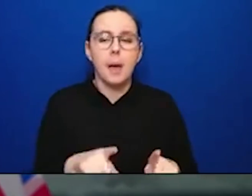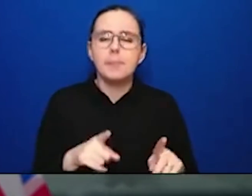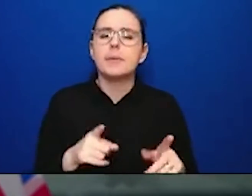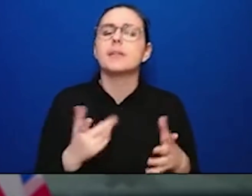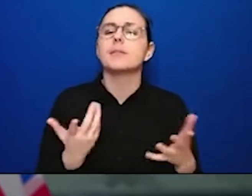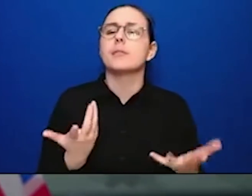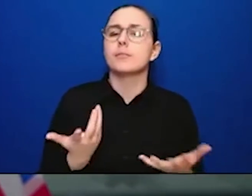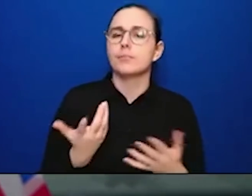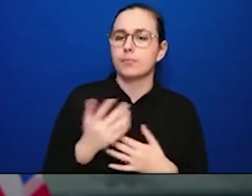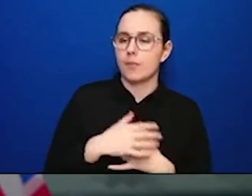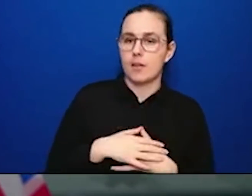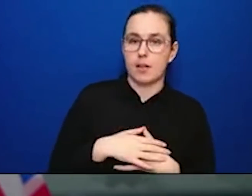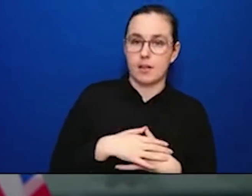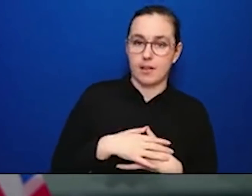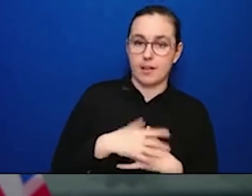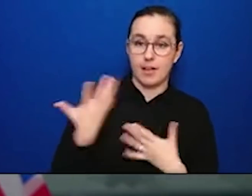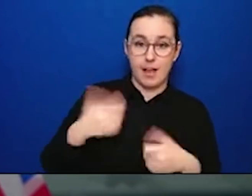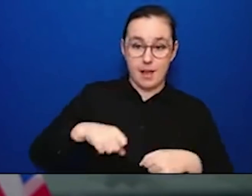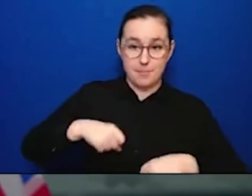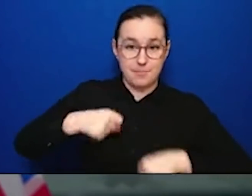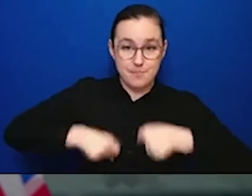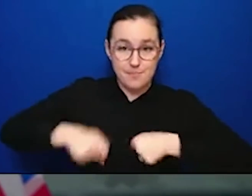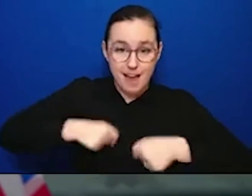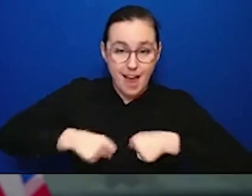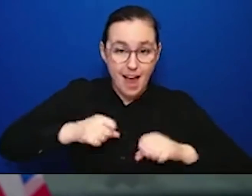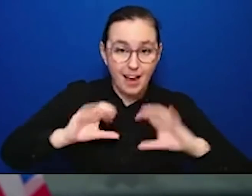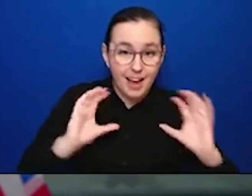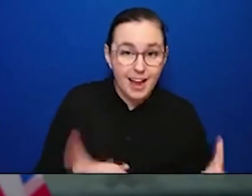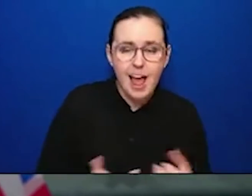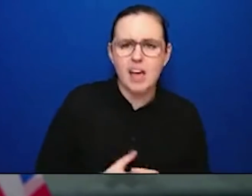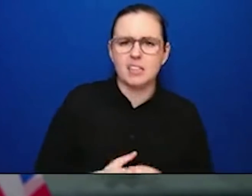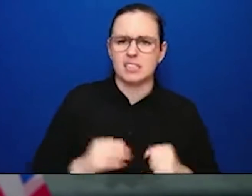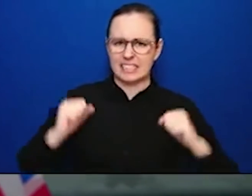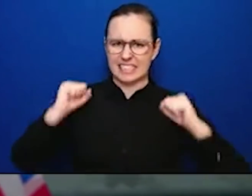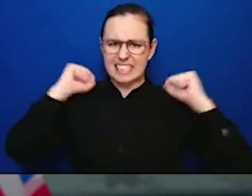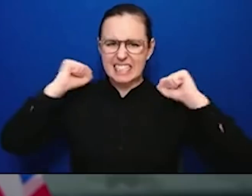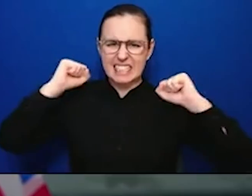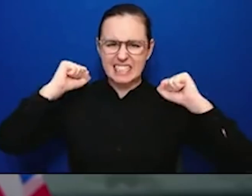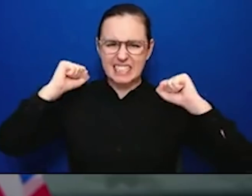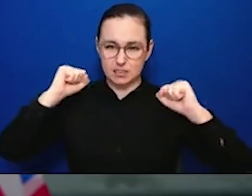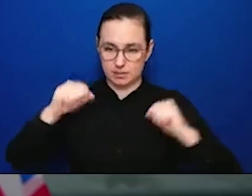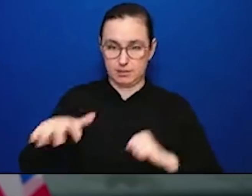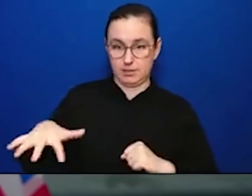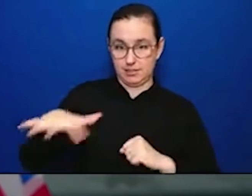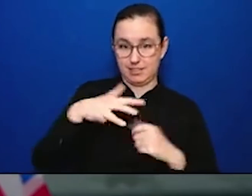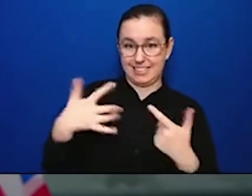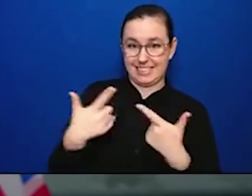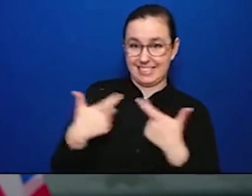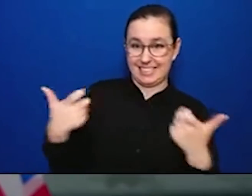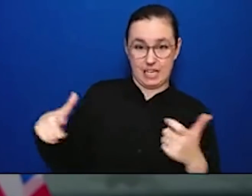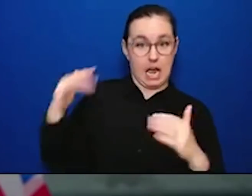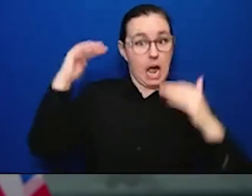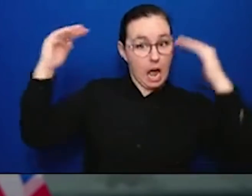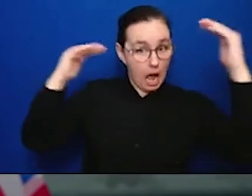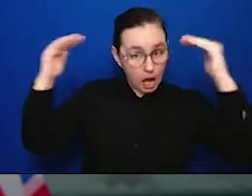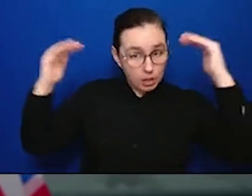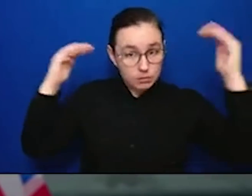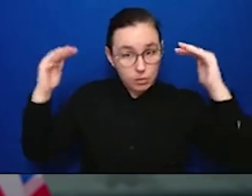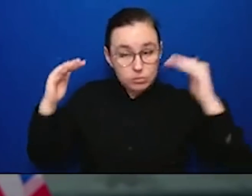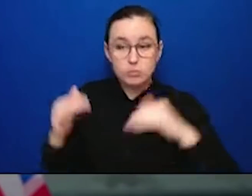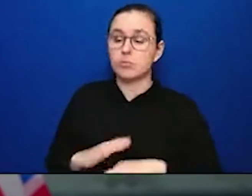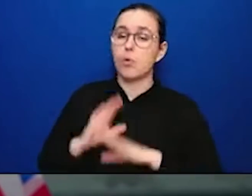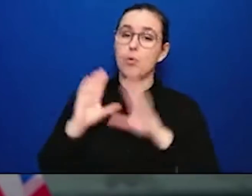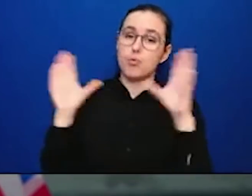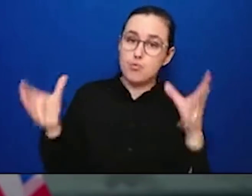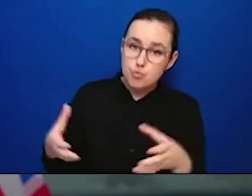spin classes, that these are indoor activities with adults in a group, even wearing masks, where